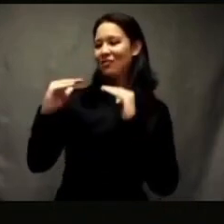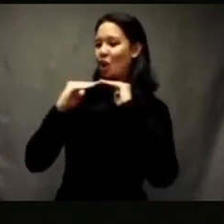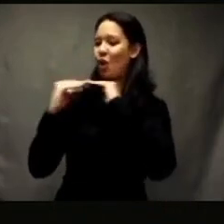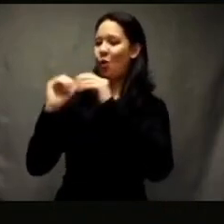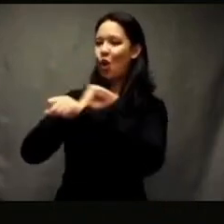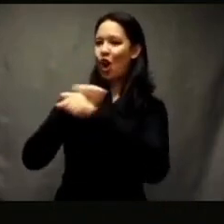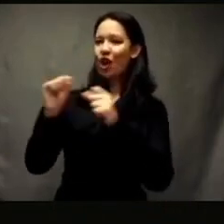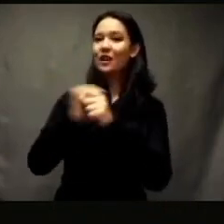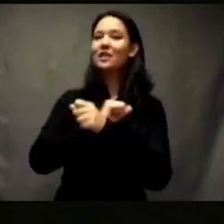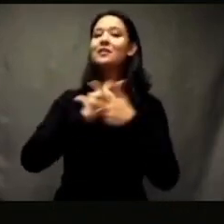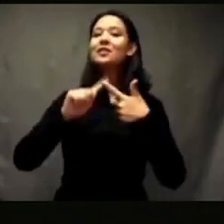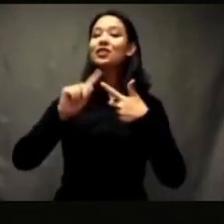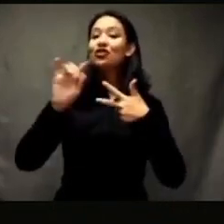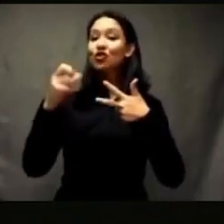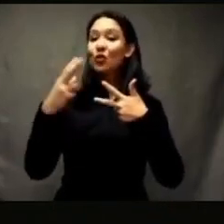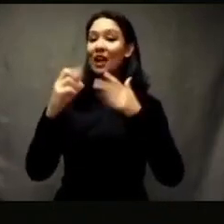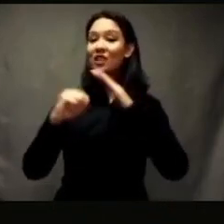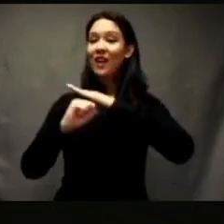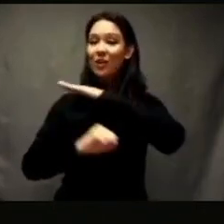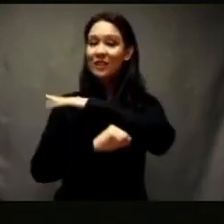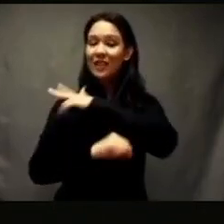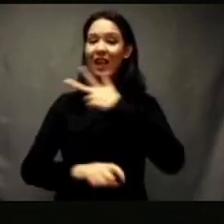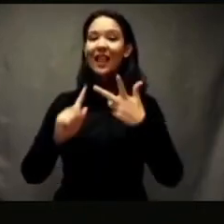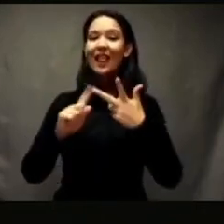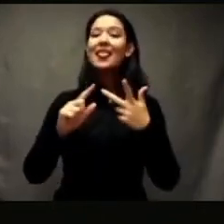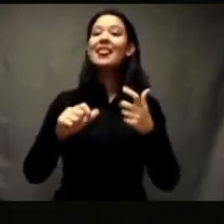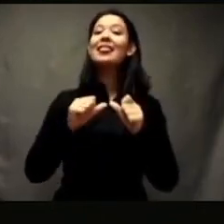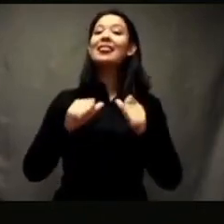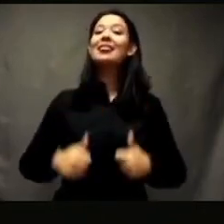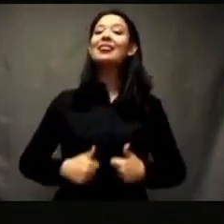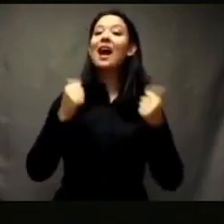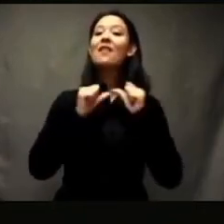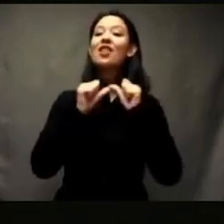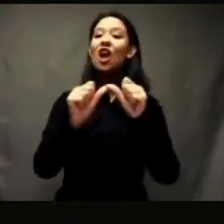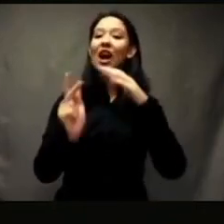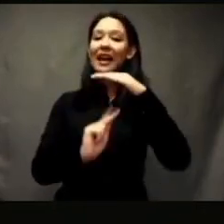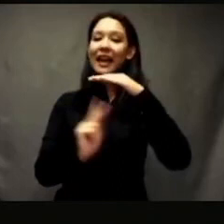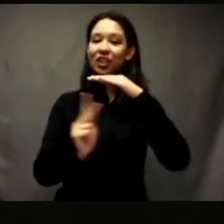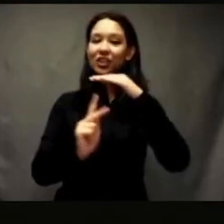Scratch Foundation and Lifelong Kindergarten and Playful Invention Company that were huge players in the creation of